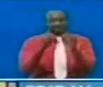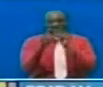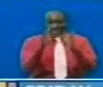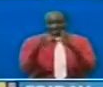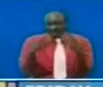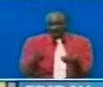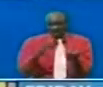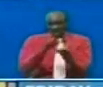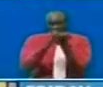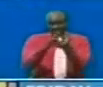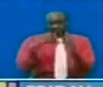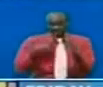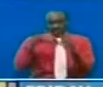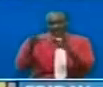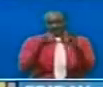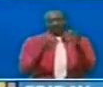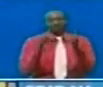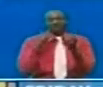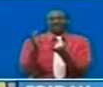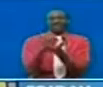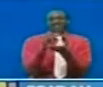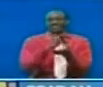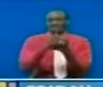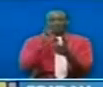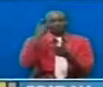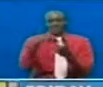the lender is in the market to raise funds.